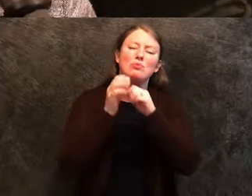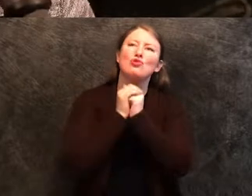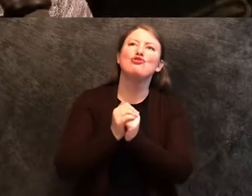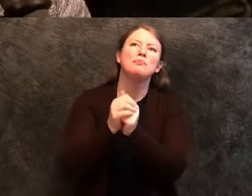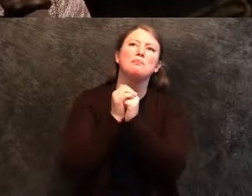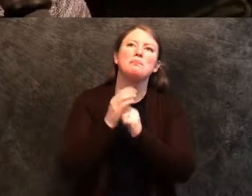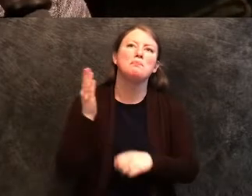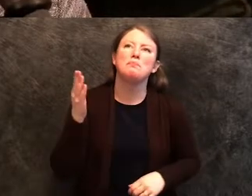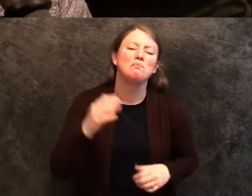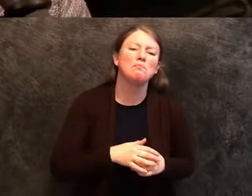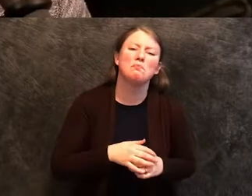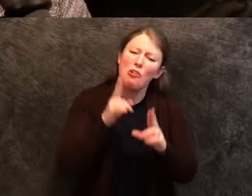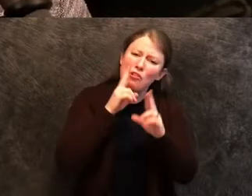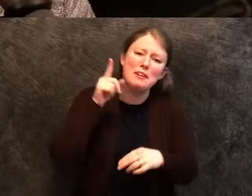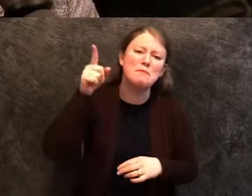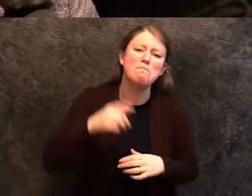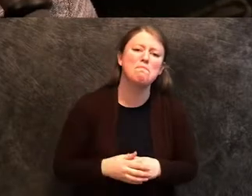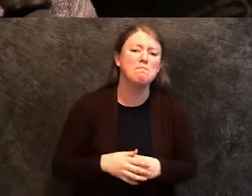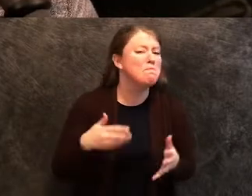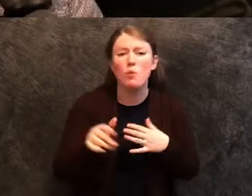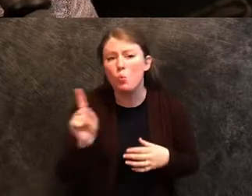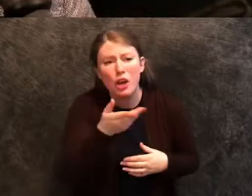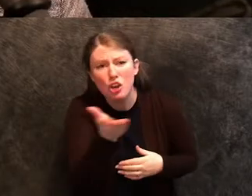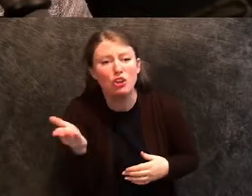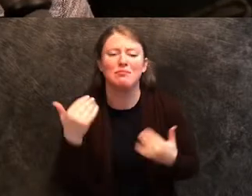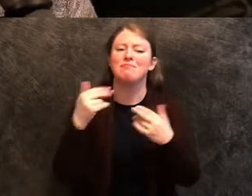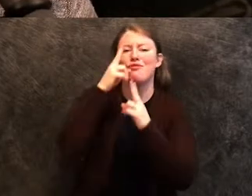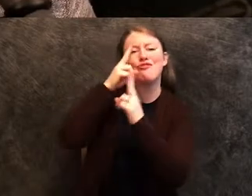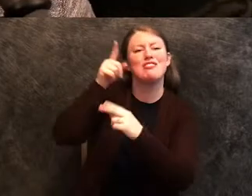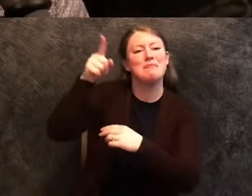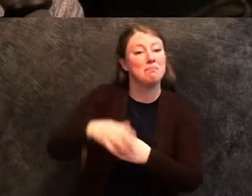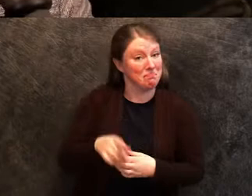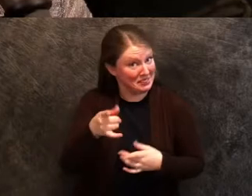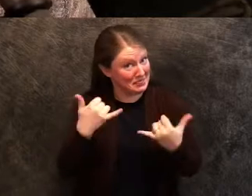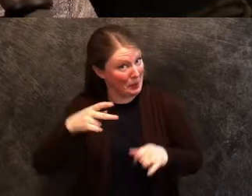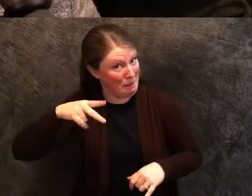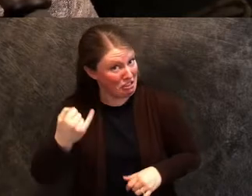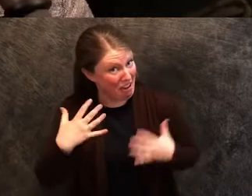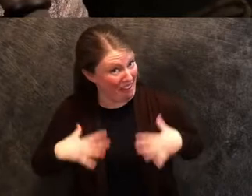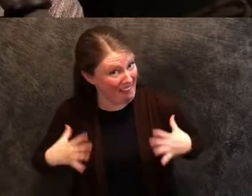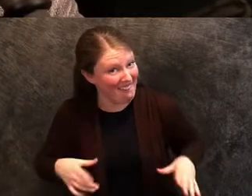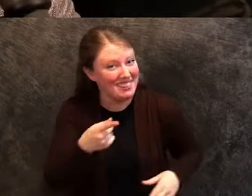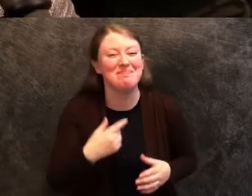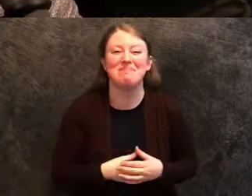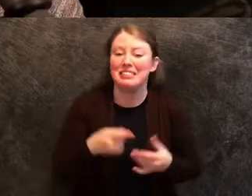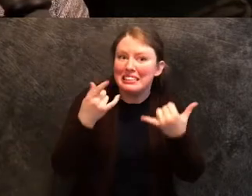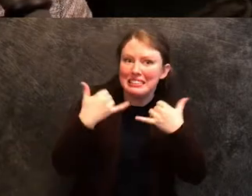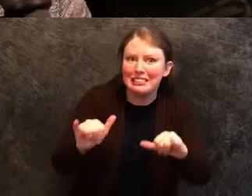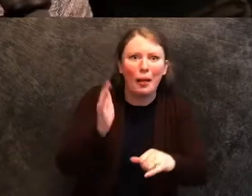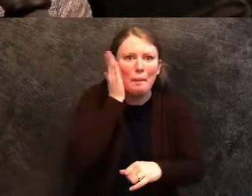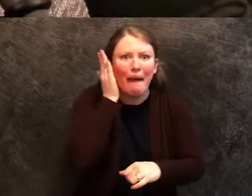Just honor God from wherever we are. Even if you still got your pajamas on, if you're still laying across the